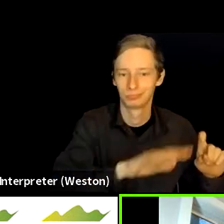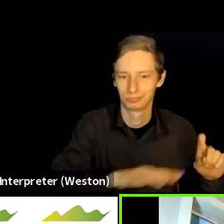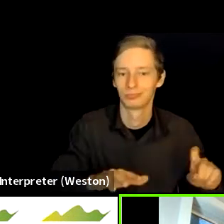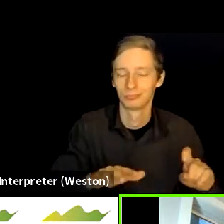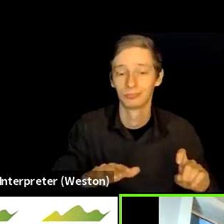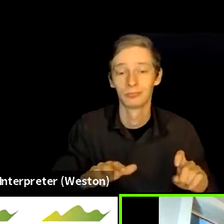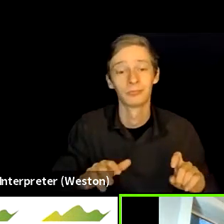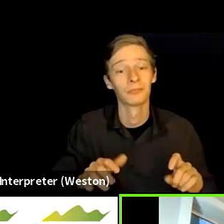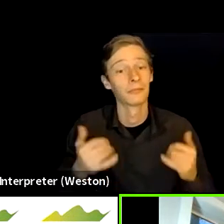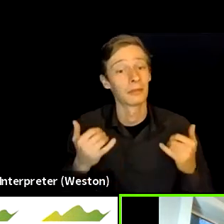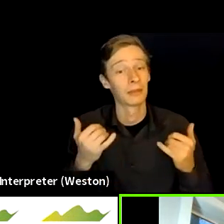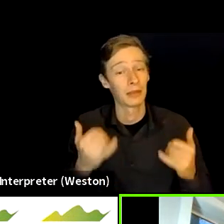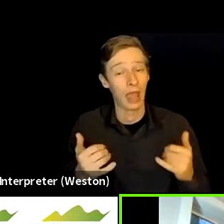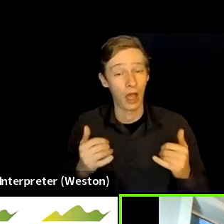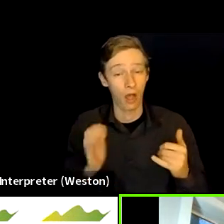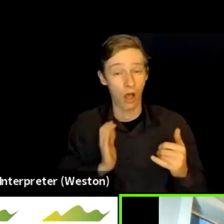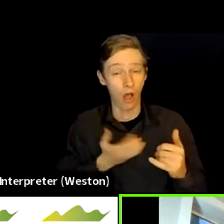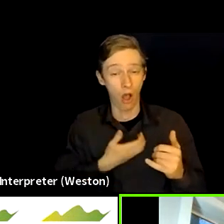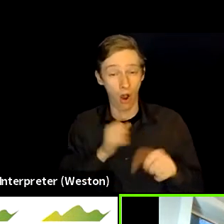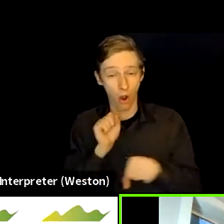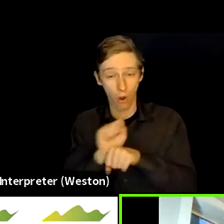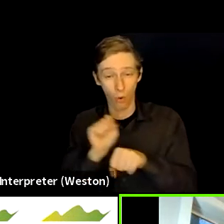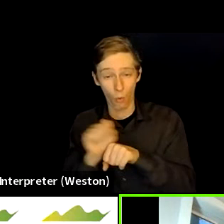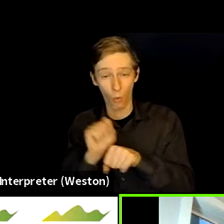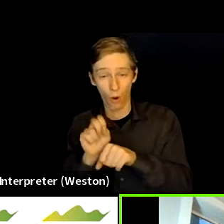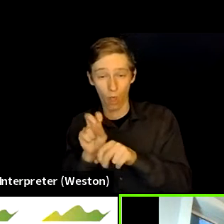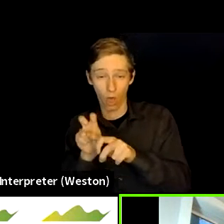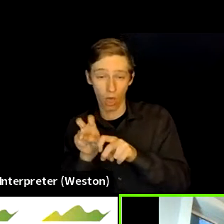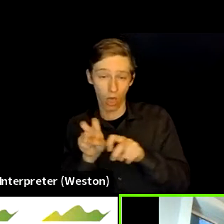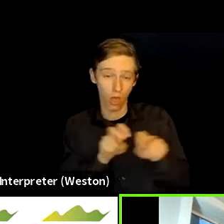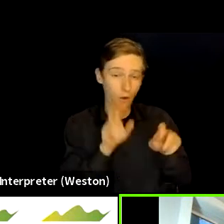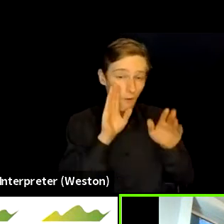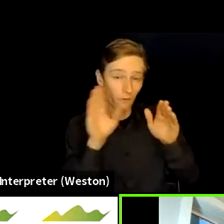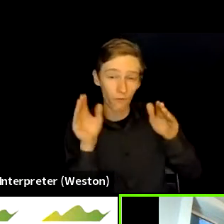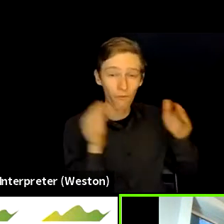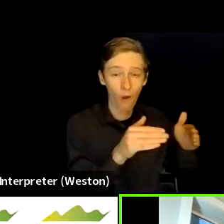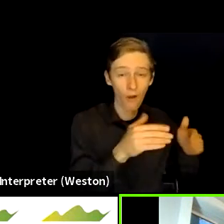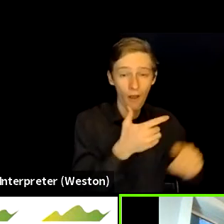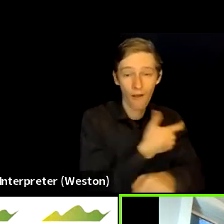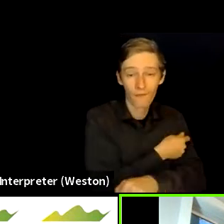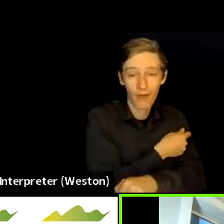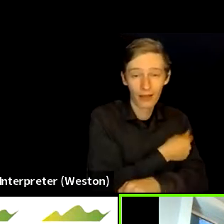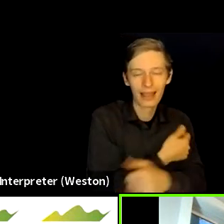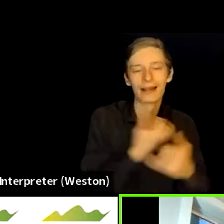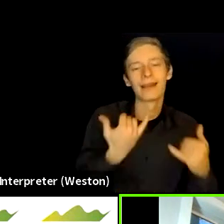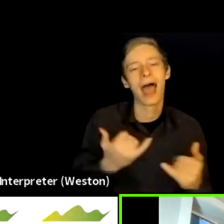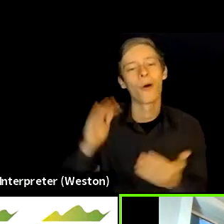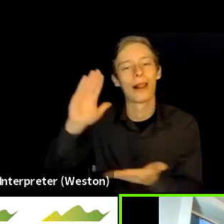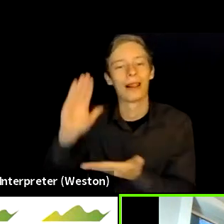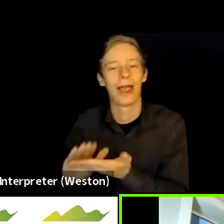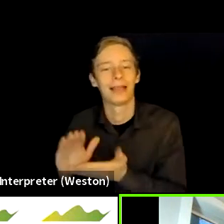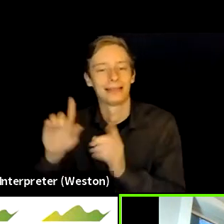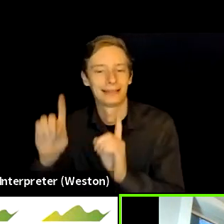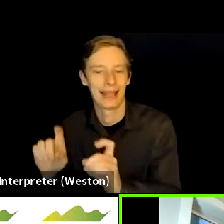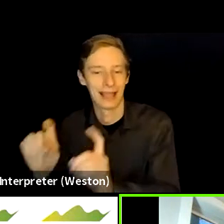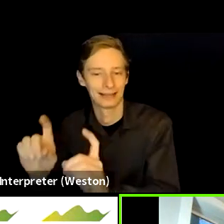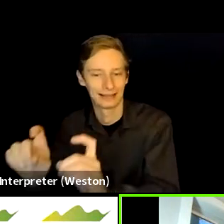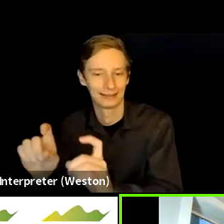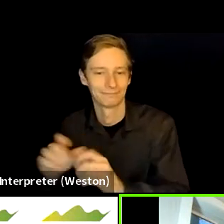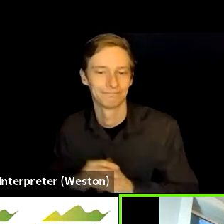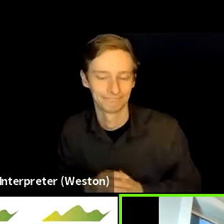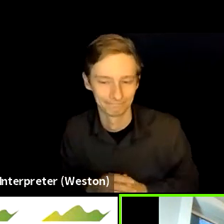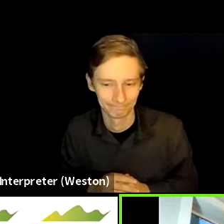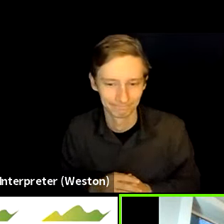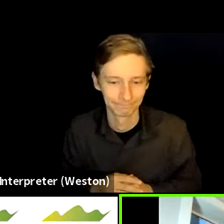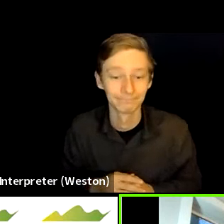is now focused on vaccination with our staff. We're no longer doing our large scale test sites. What we're doing